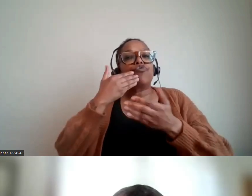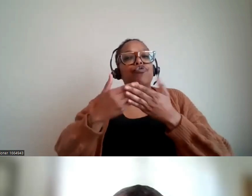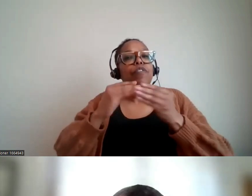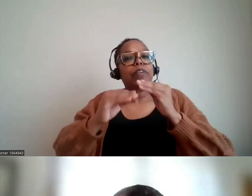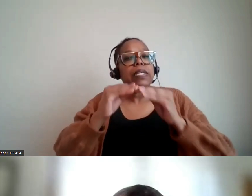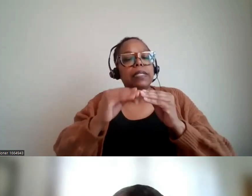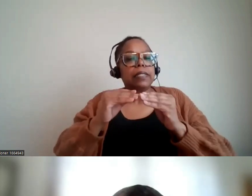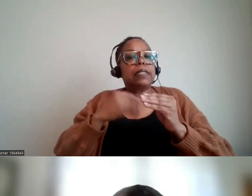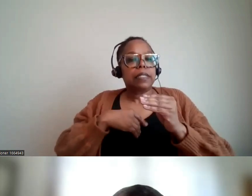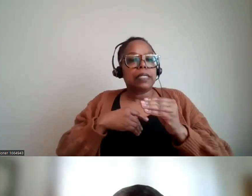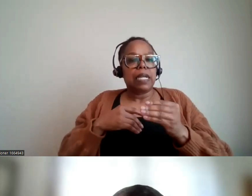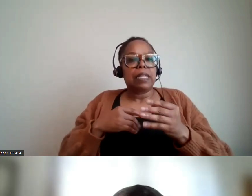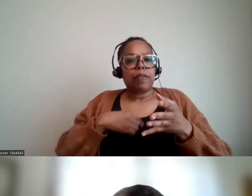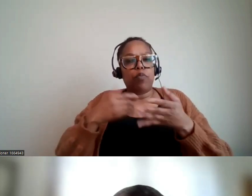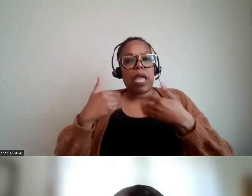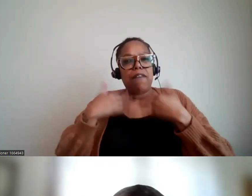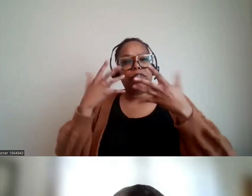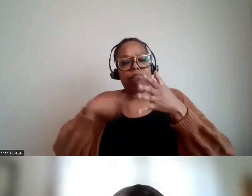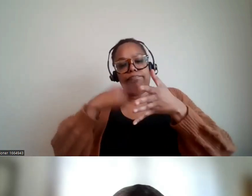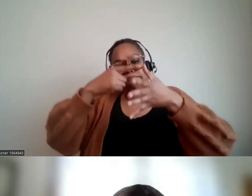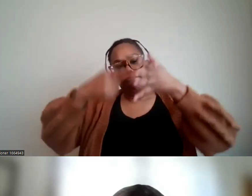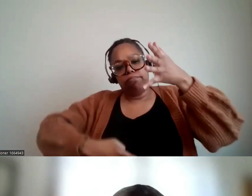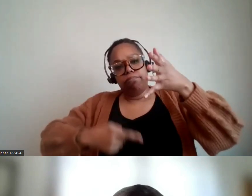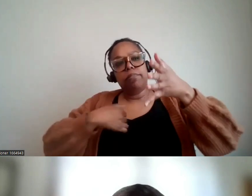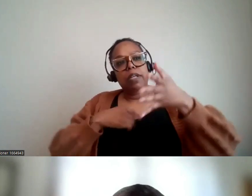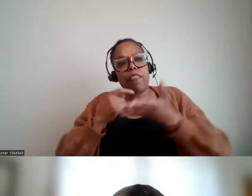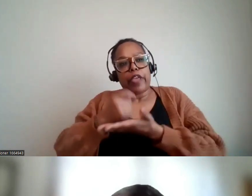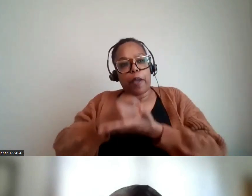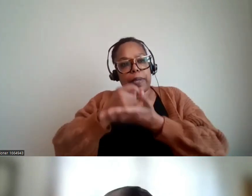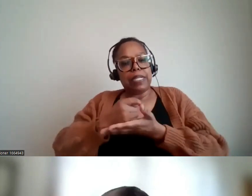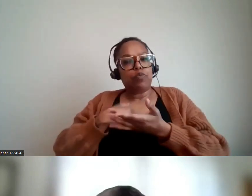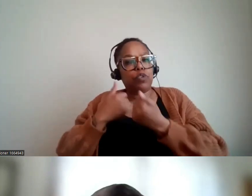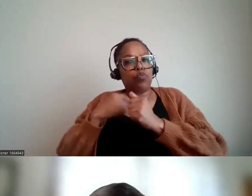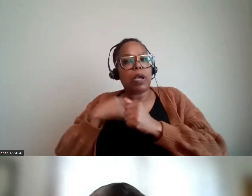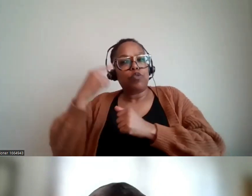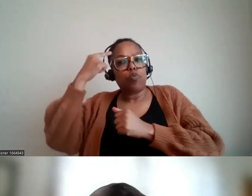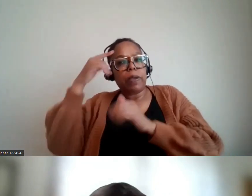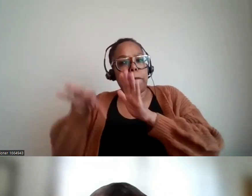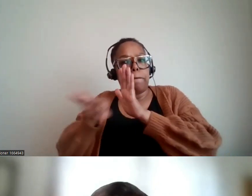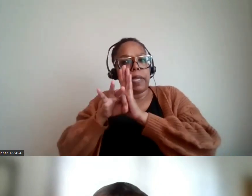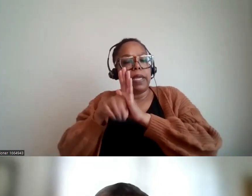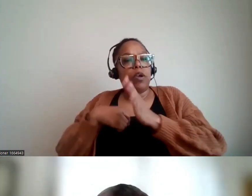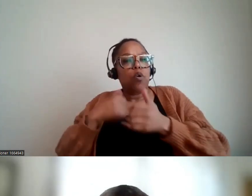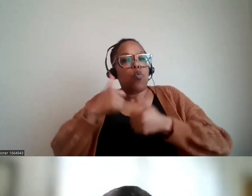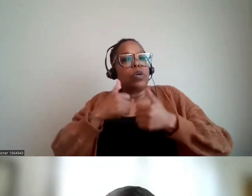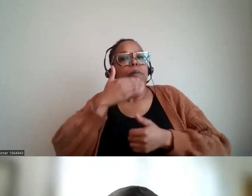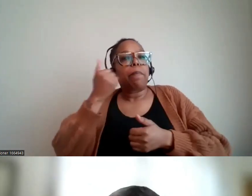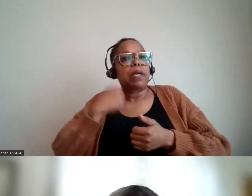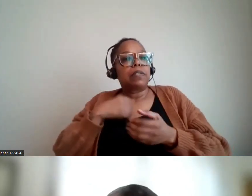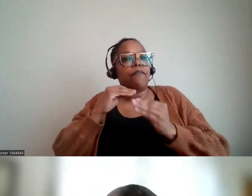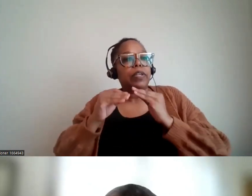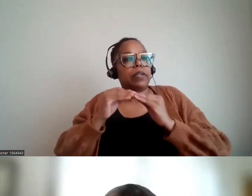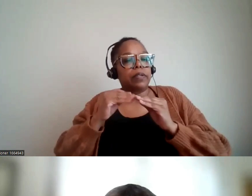therapists with their specialties. So we'll go ahead and figure out which therapist is a good fit, and then we'll make a formal referral to them. We